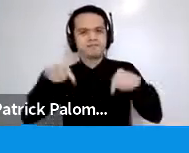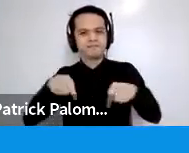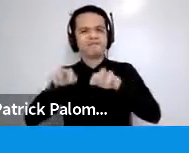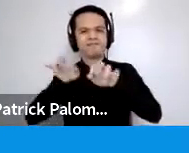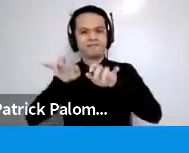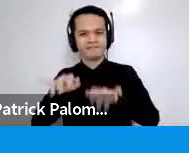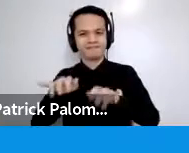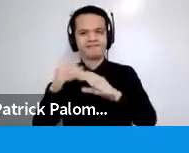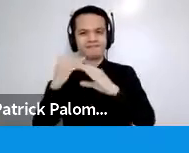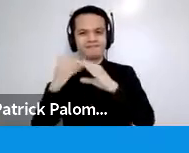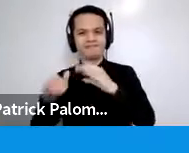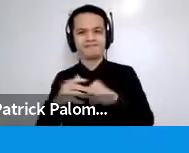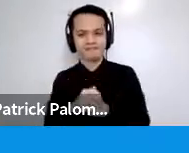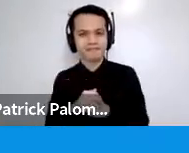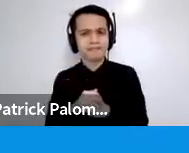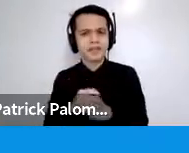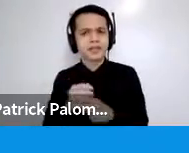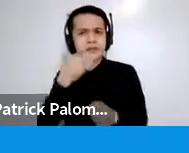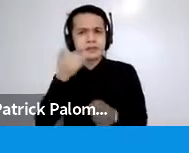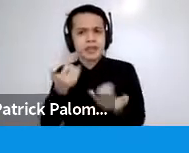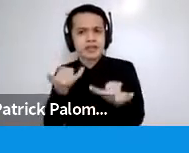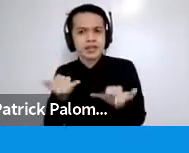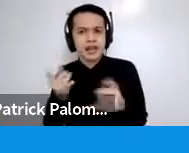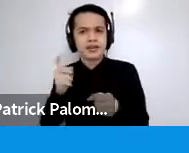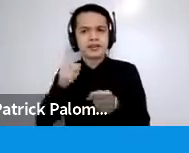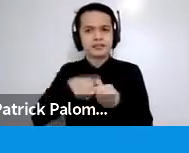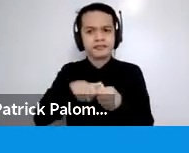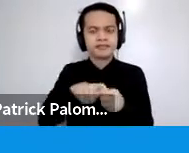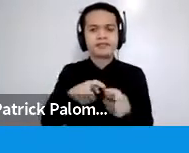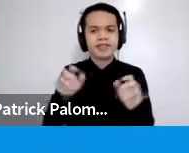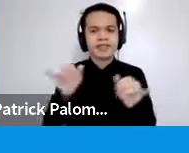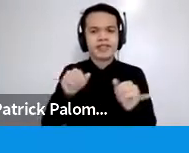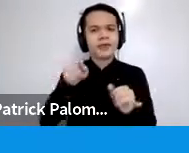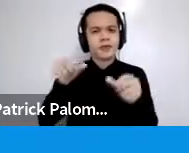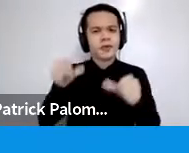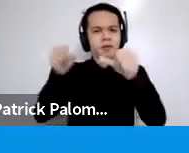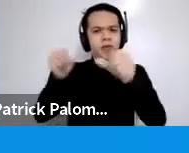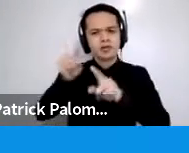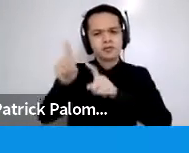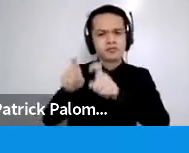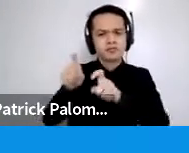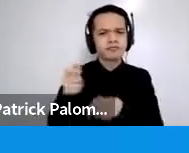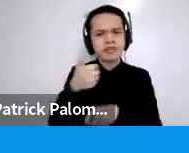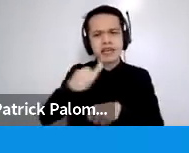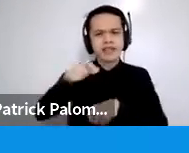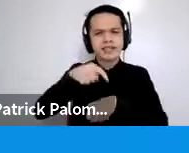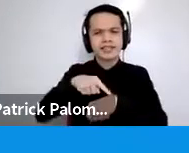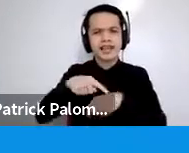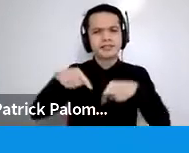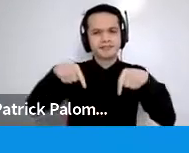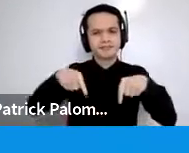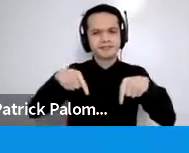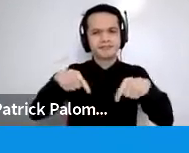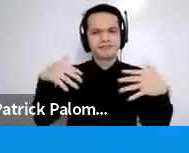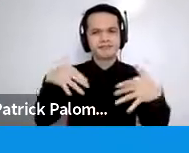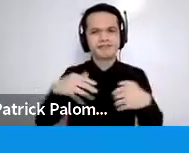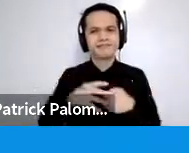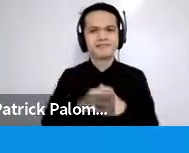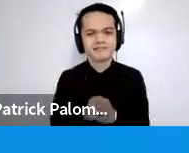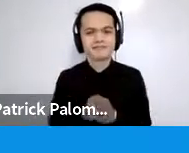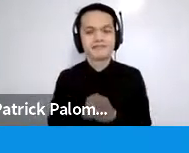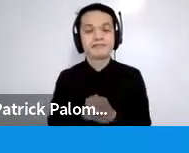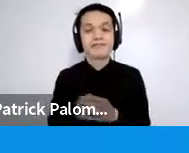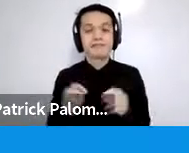and post your question at any time during the session. You can also use